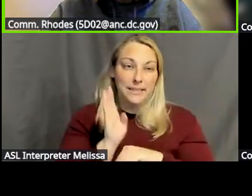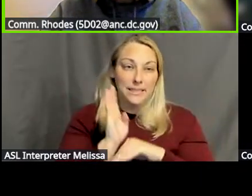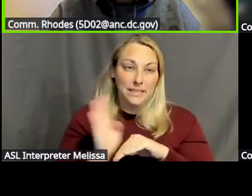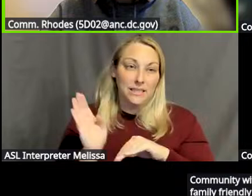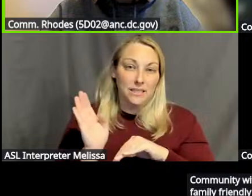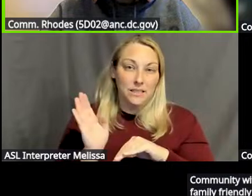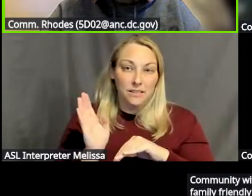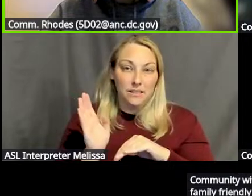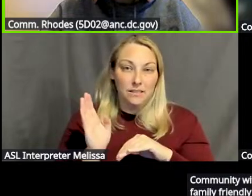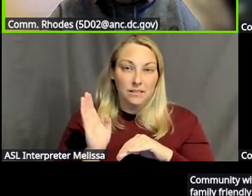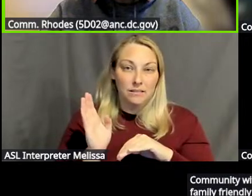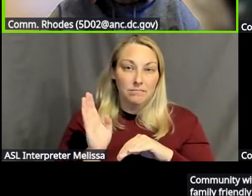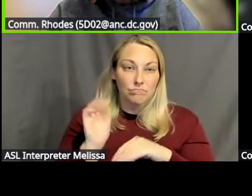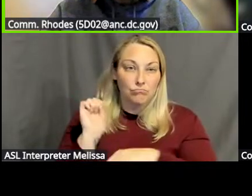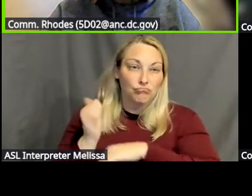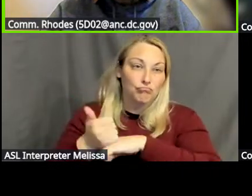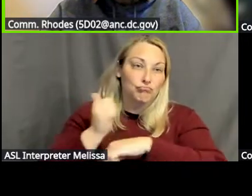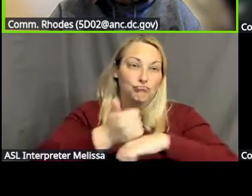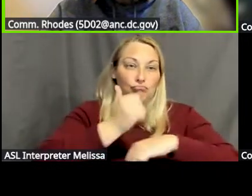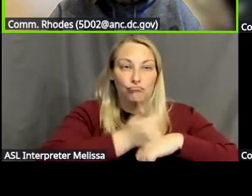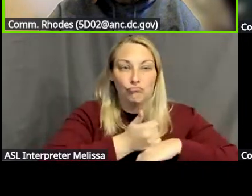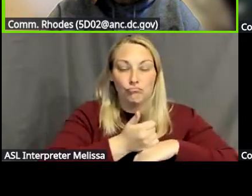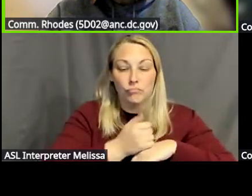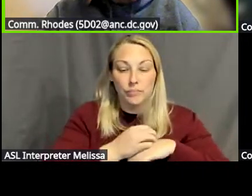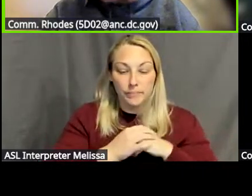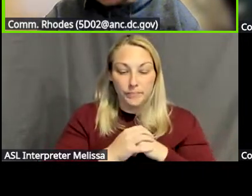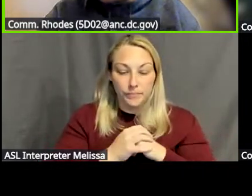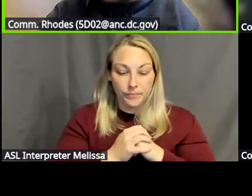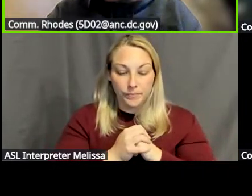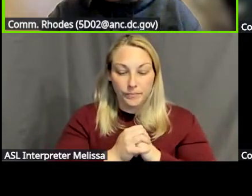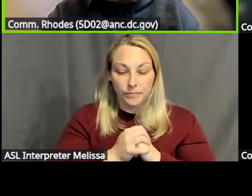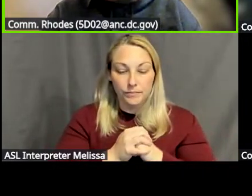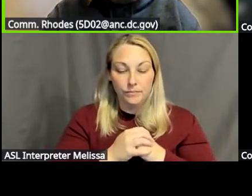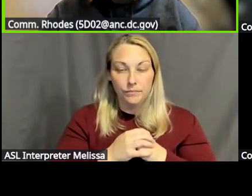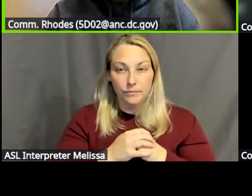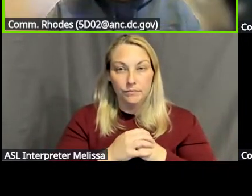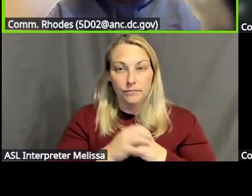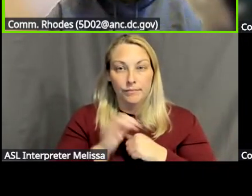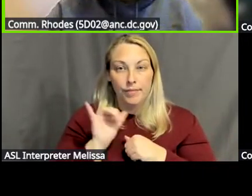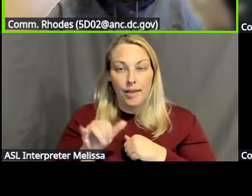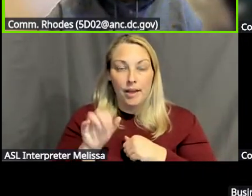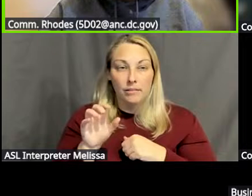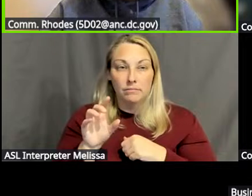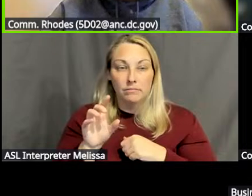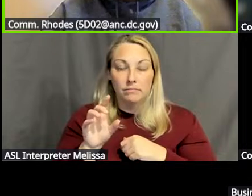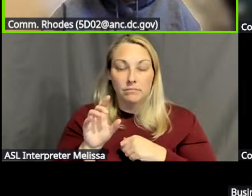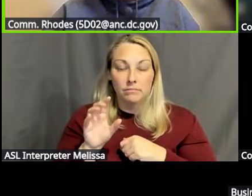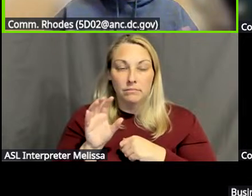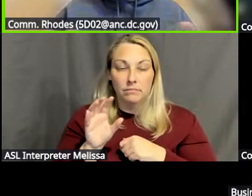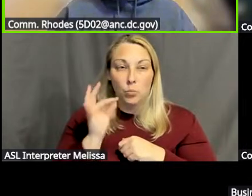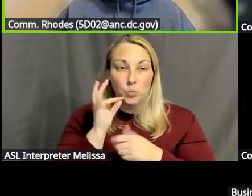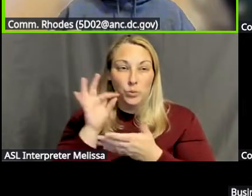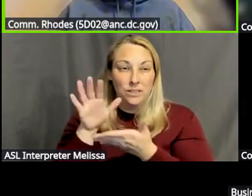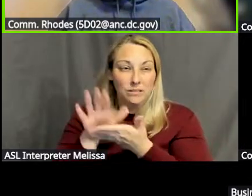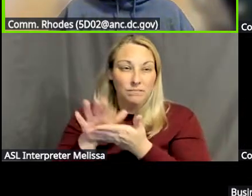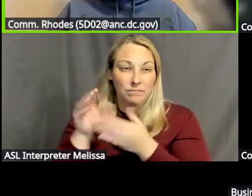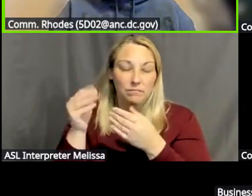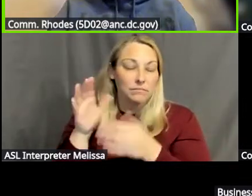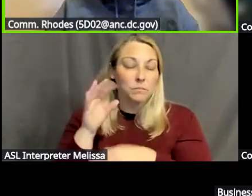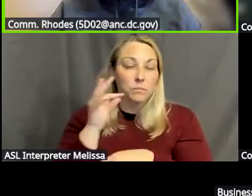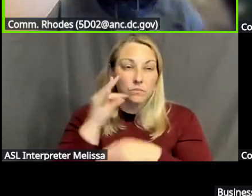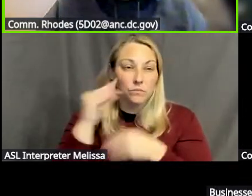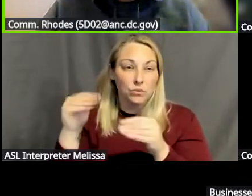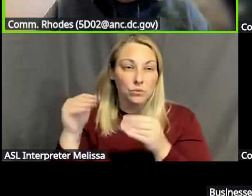businesses, and the dispensaries is just not creating